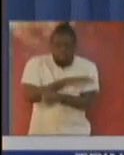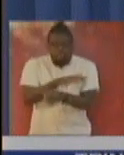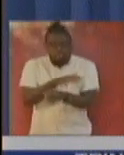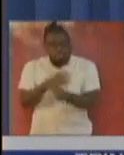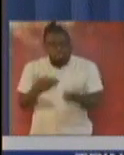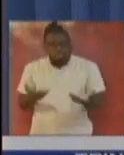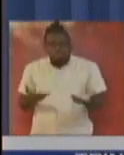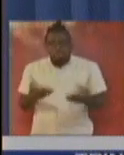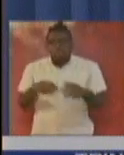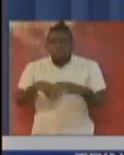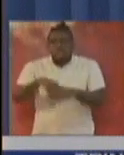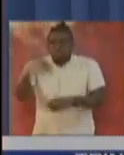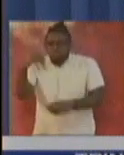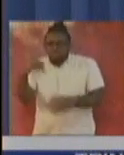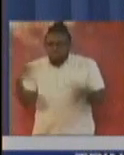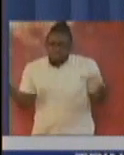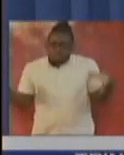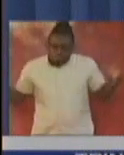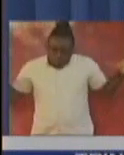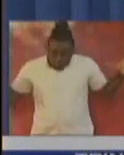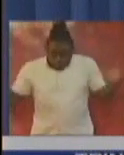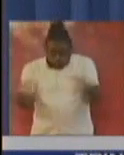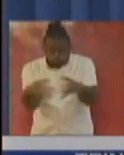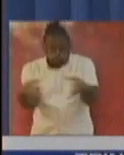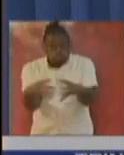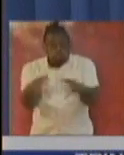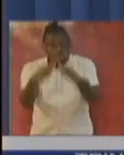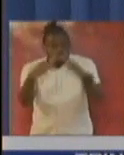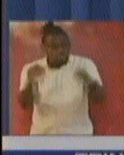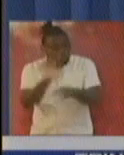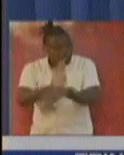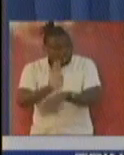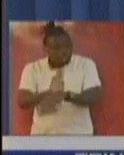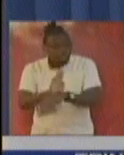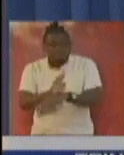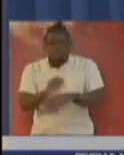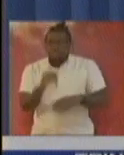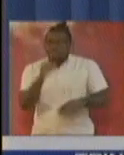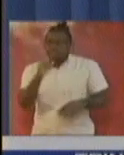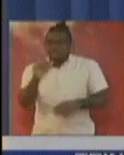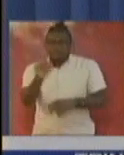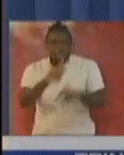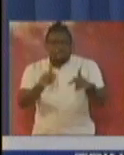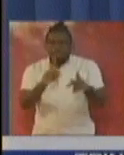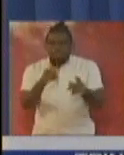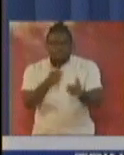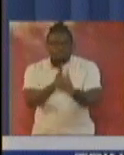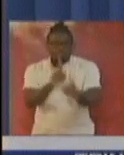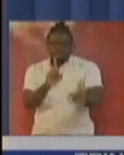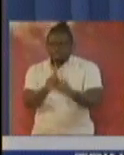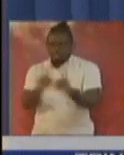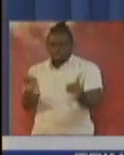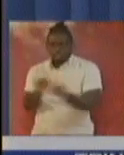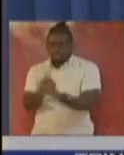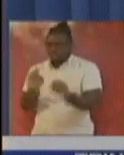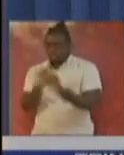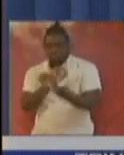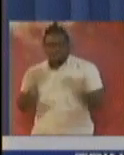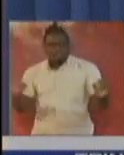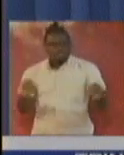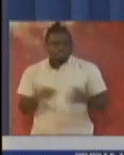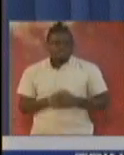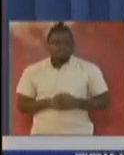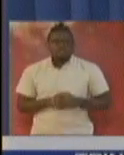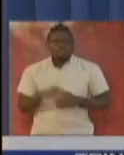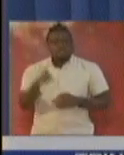are crowded and people are not distancing. Make it your personal